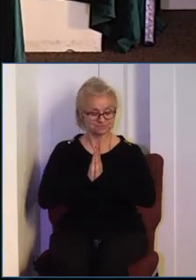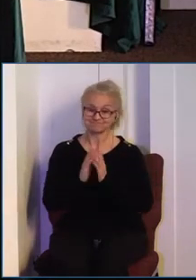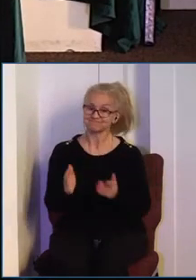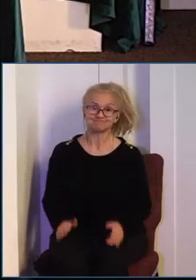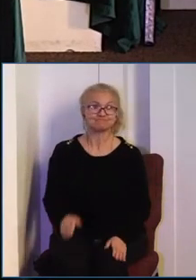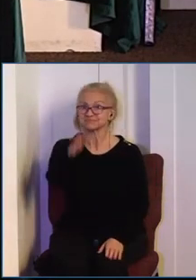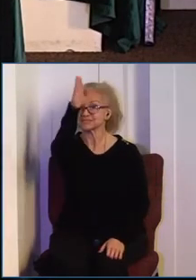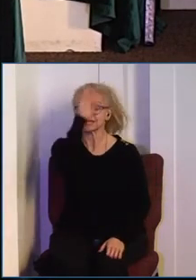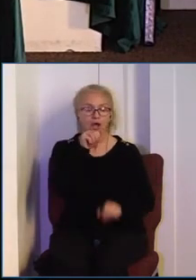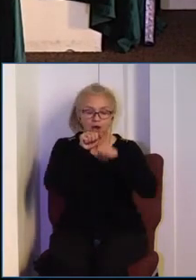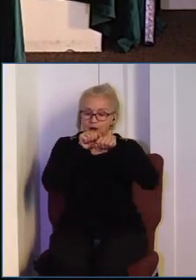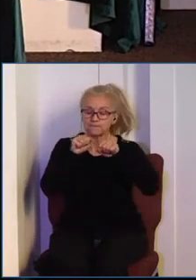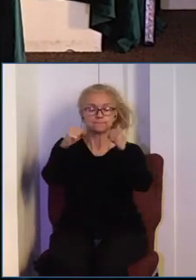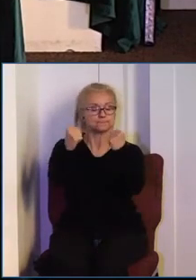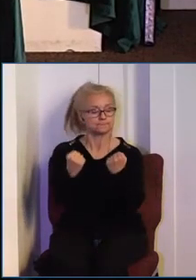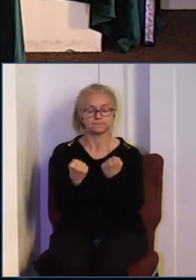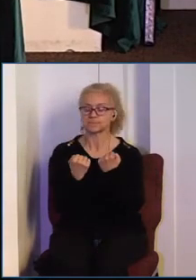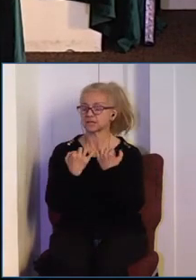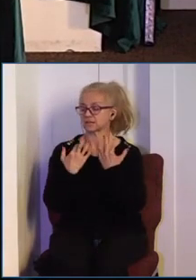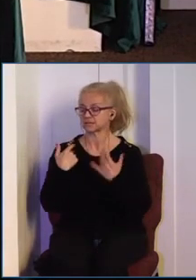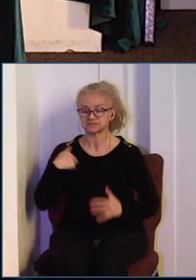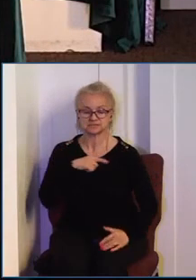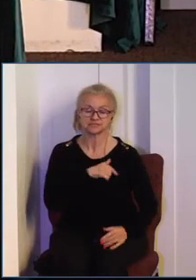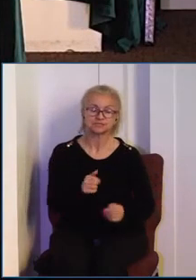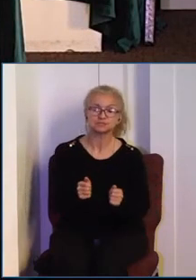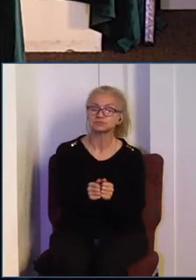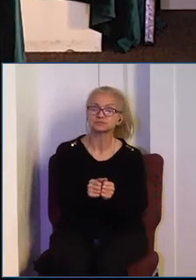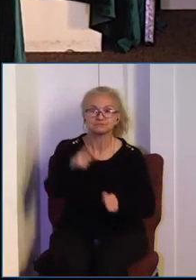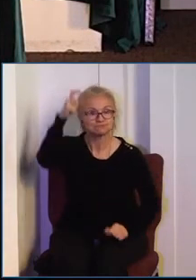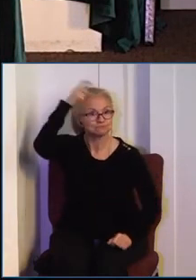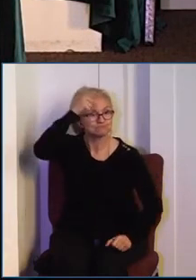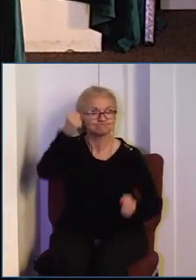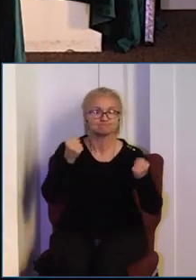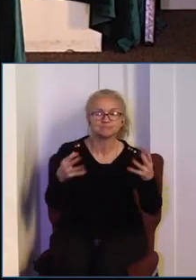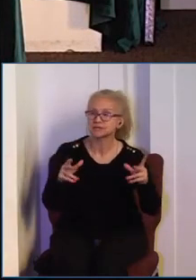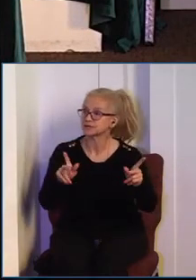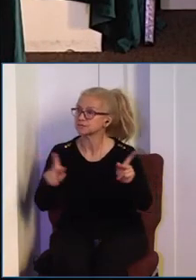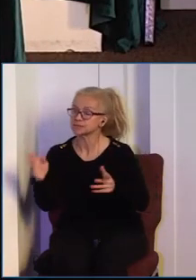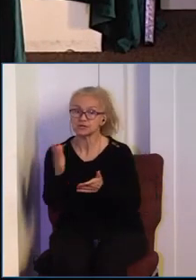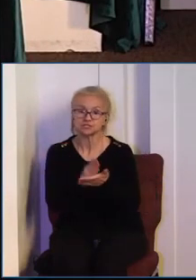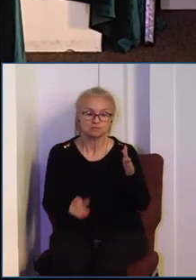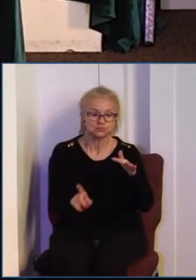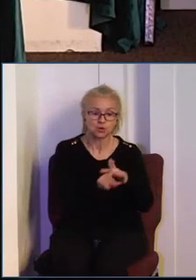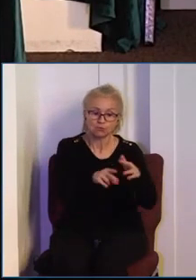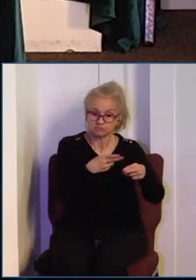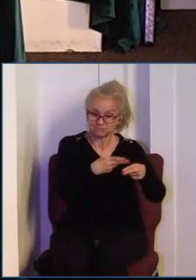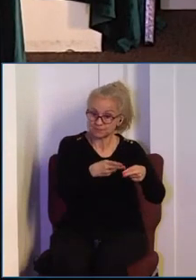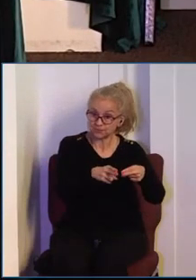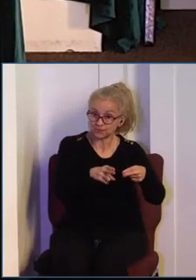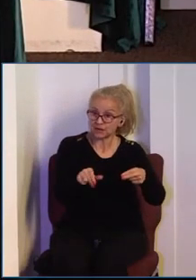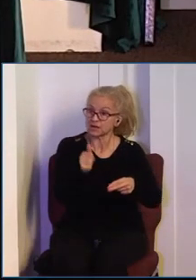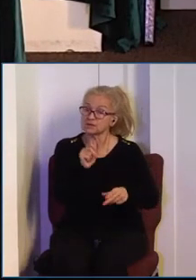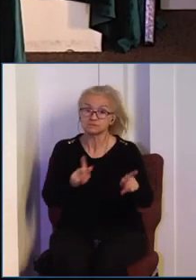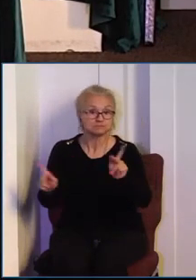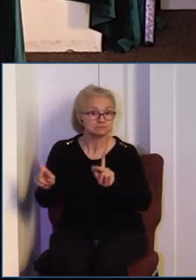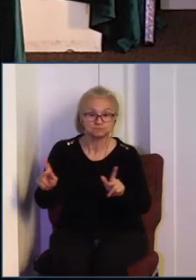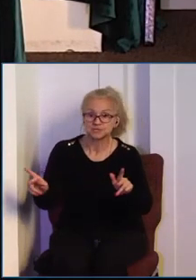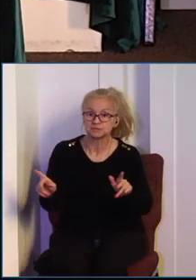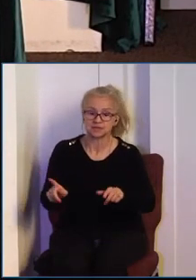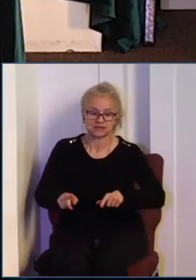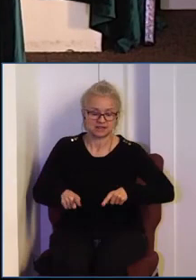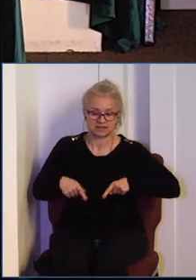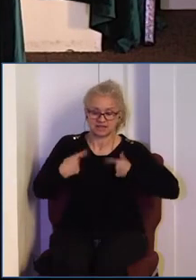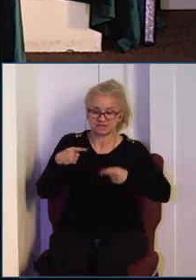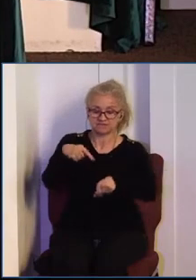God blesses us with the wisdom of many people. Some show up momentarily, while others a